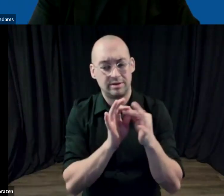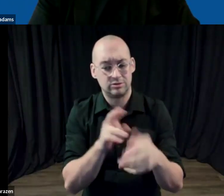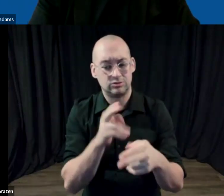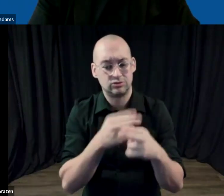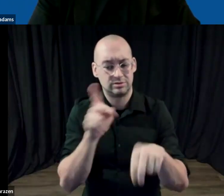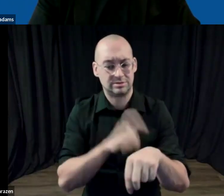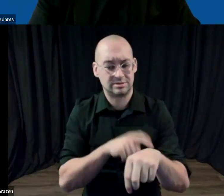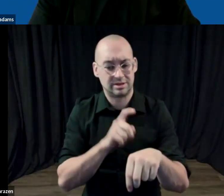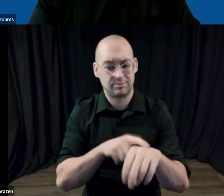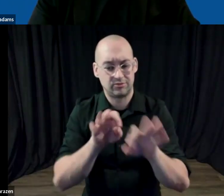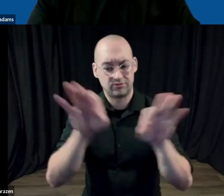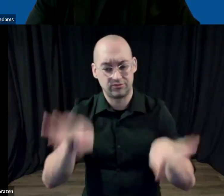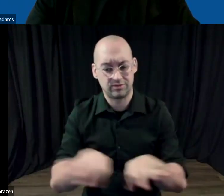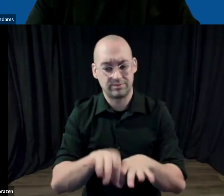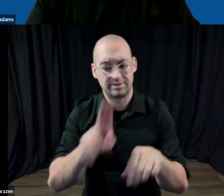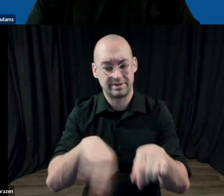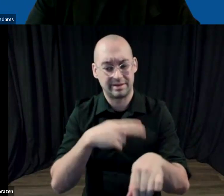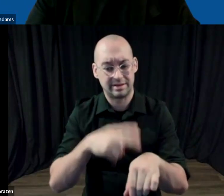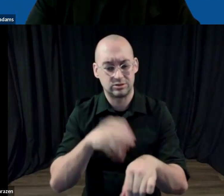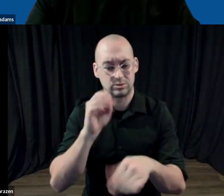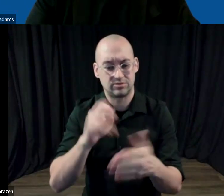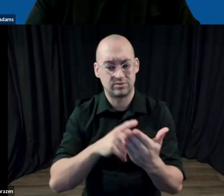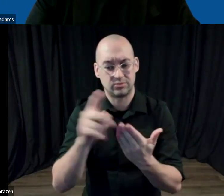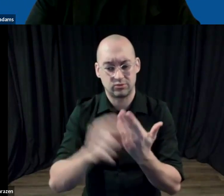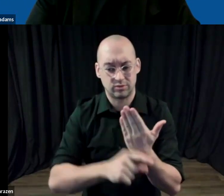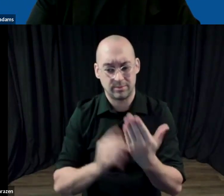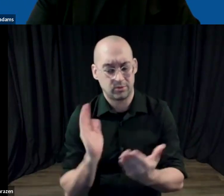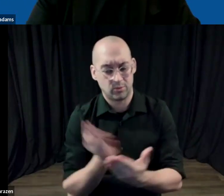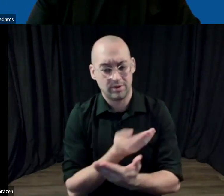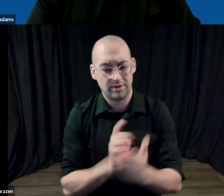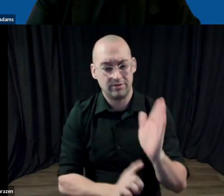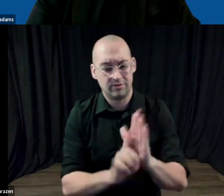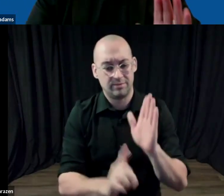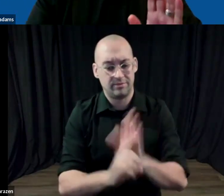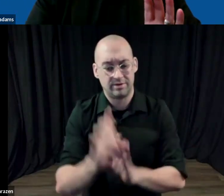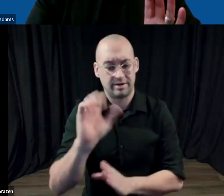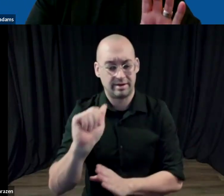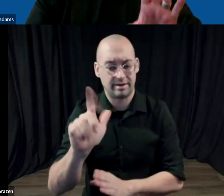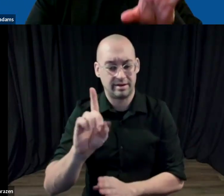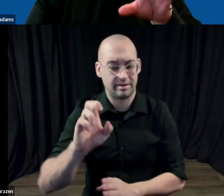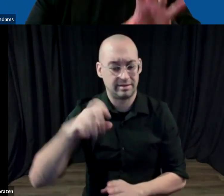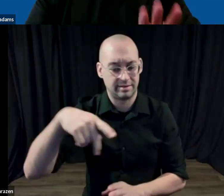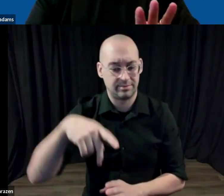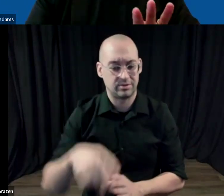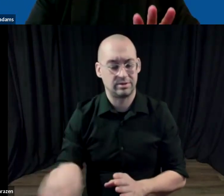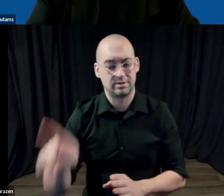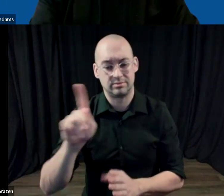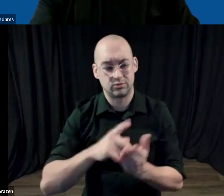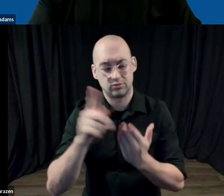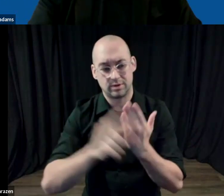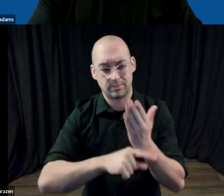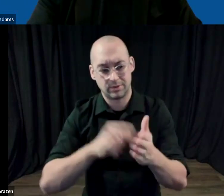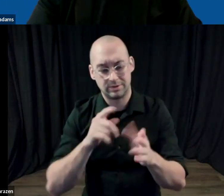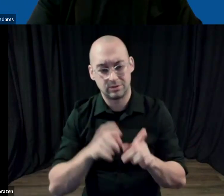frame for the nature of this grant program, we've developed the CalDEP program to have really track one